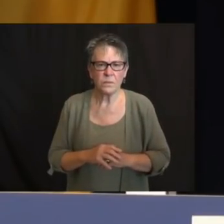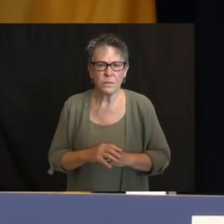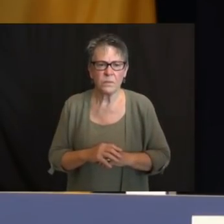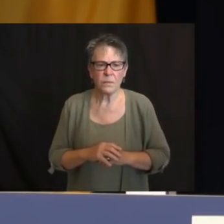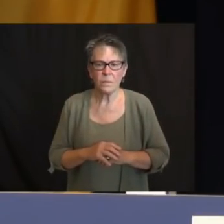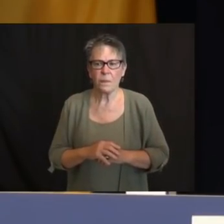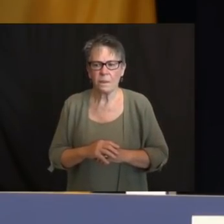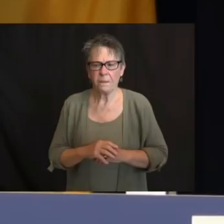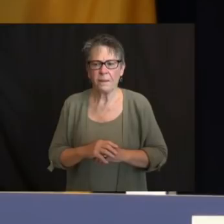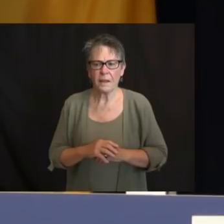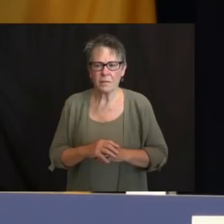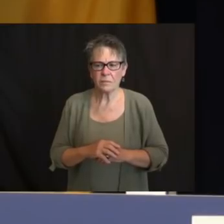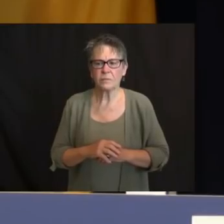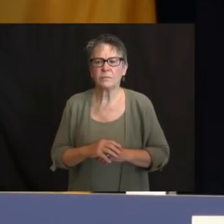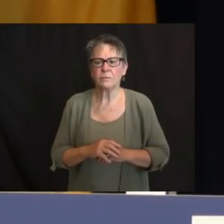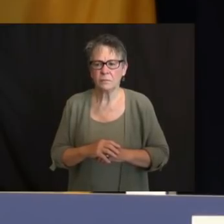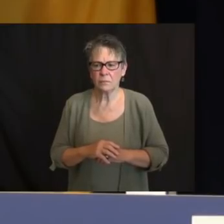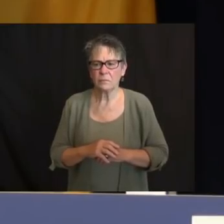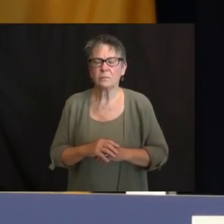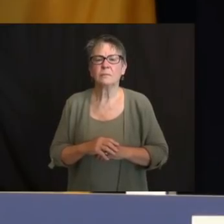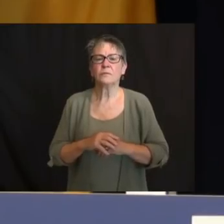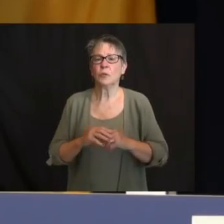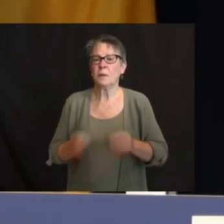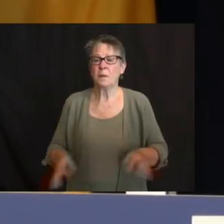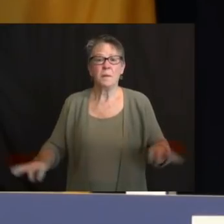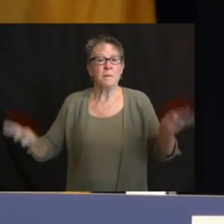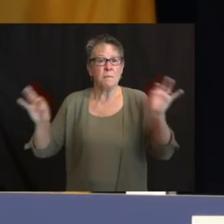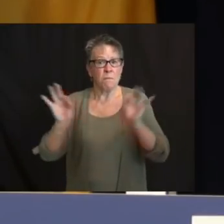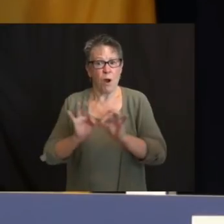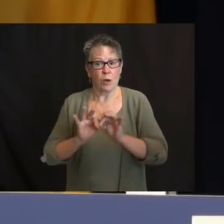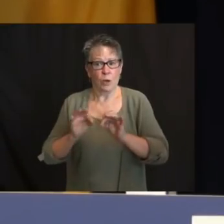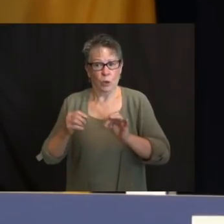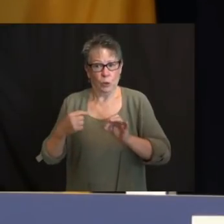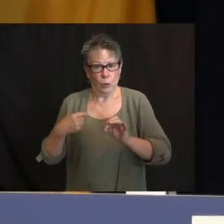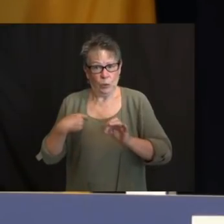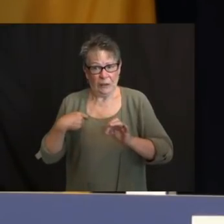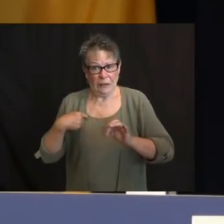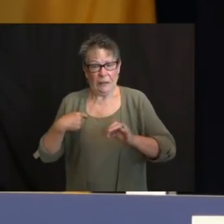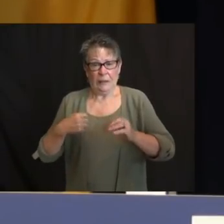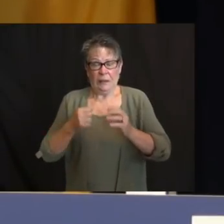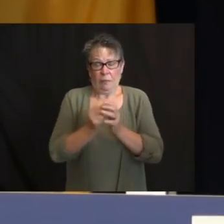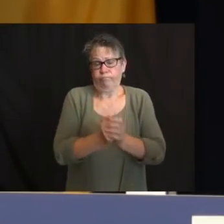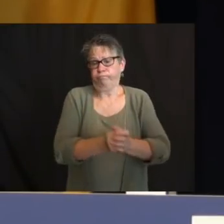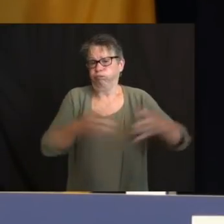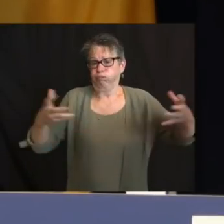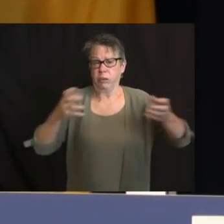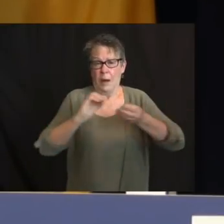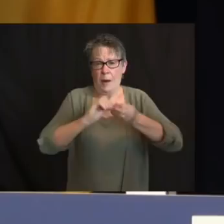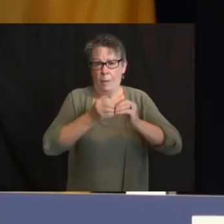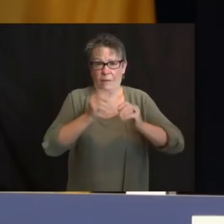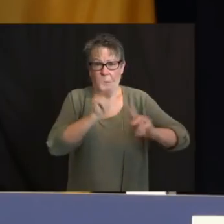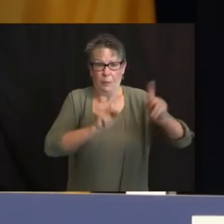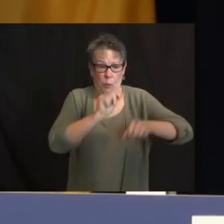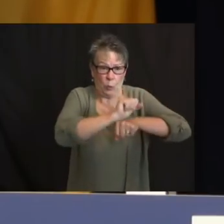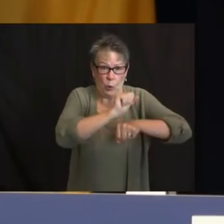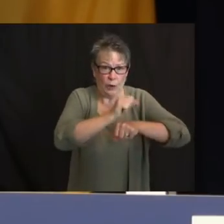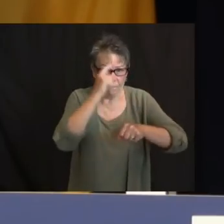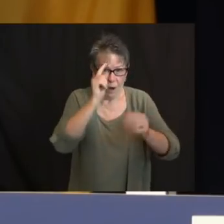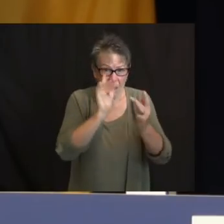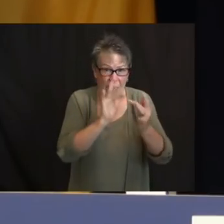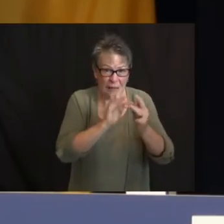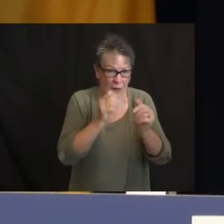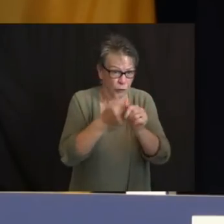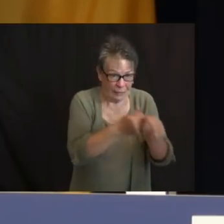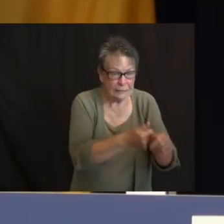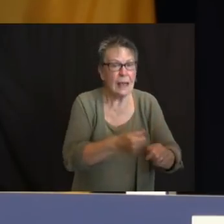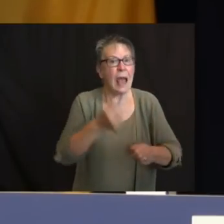of contact tracing, combined with robust testing, will increase our ability to quickly identify new cases and